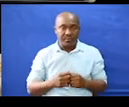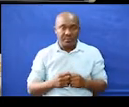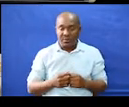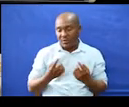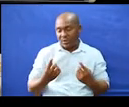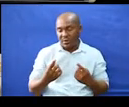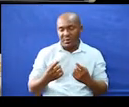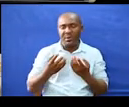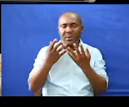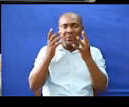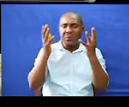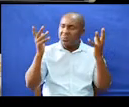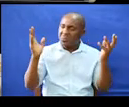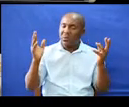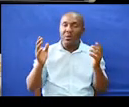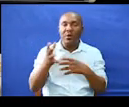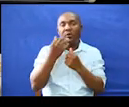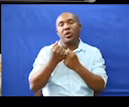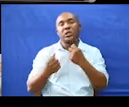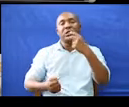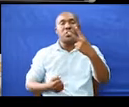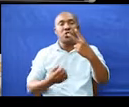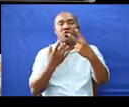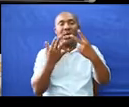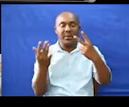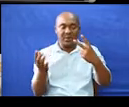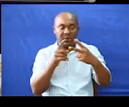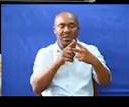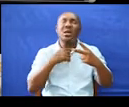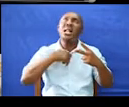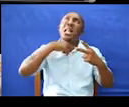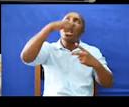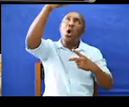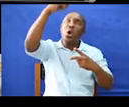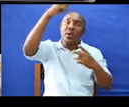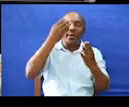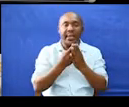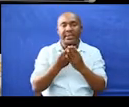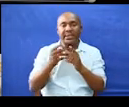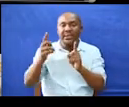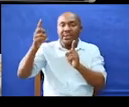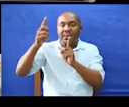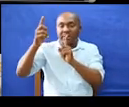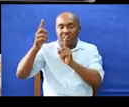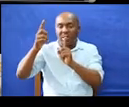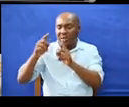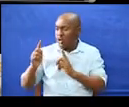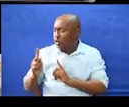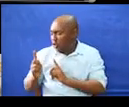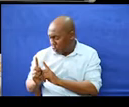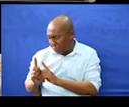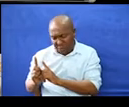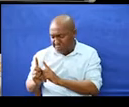types of giraffe, the ones with the long neck and the intermediate neck. The short-necked